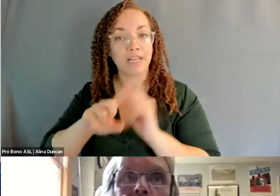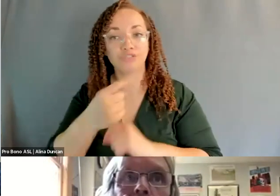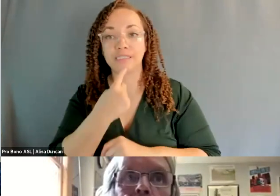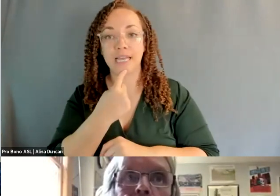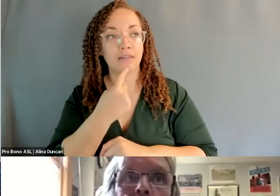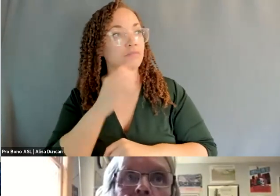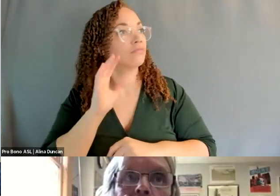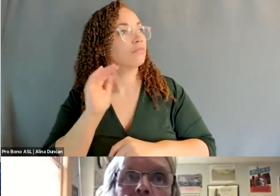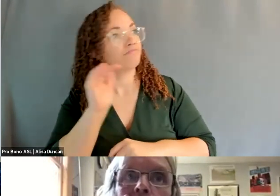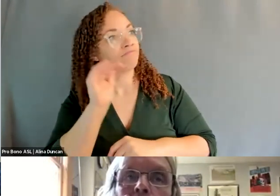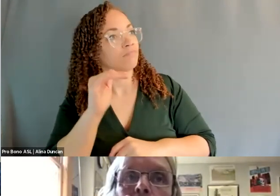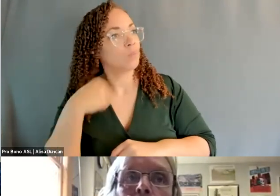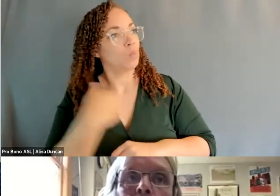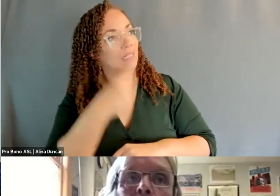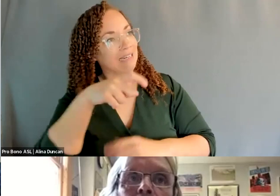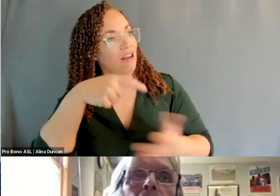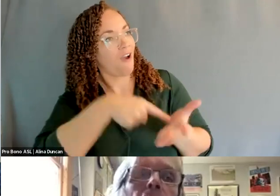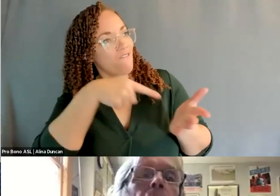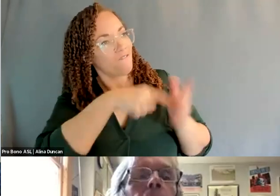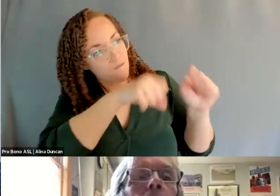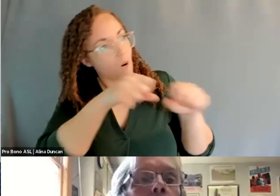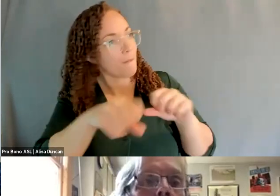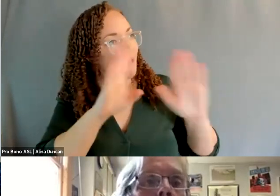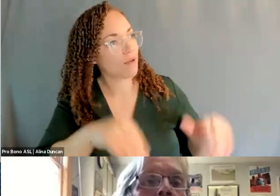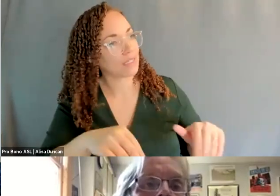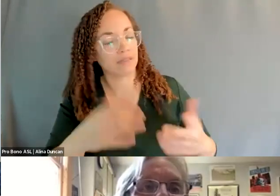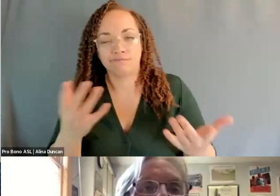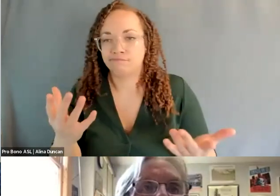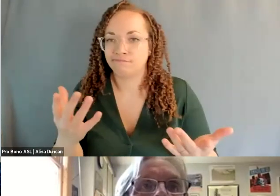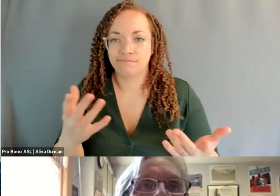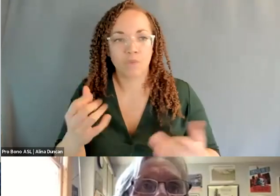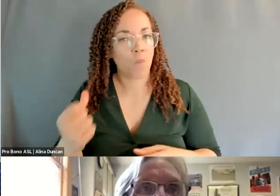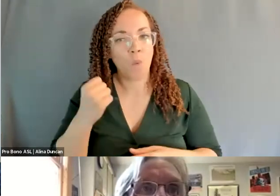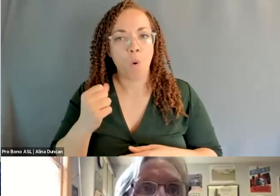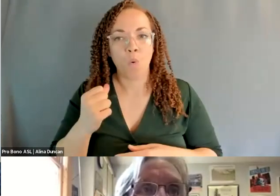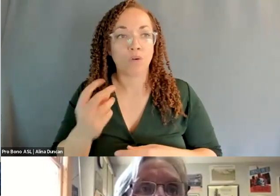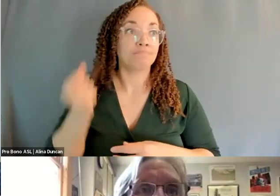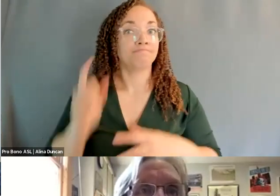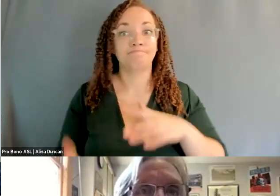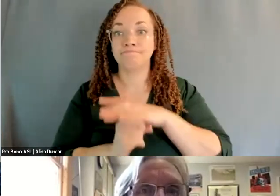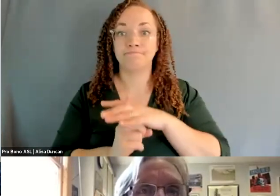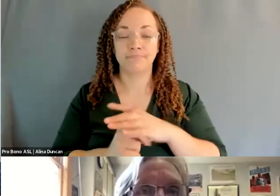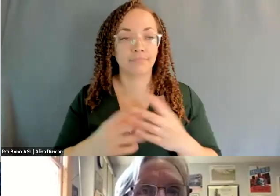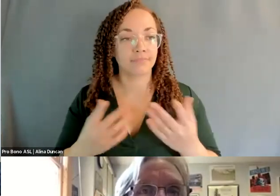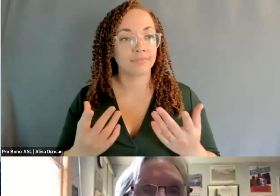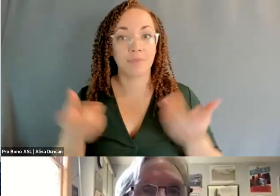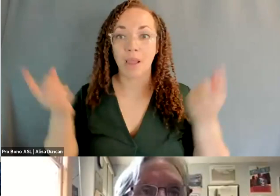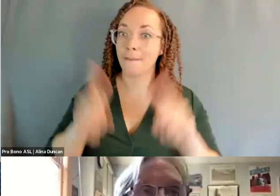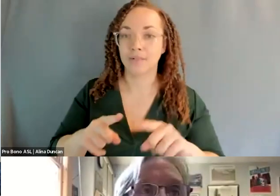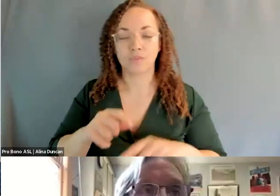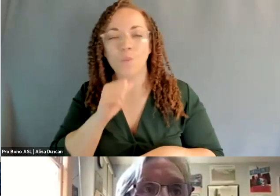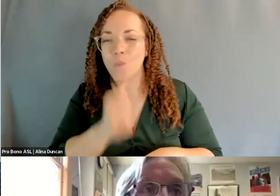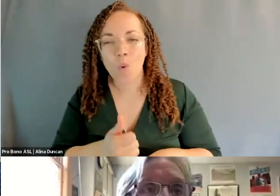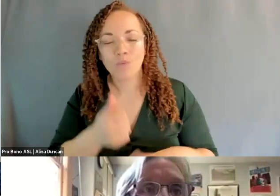affordable housing, because it's not going to appear, just even if we have people demanding